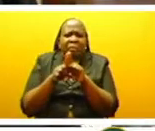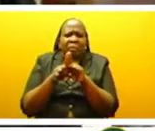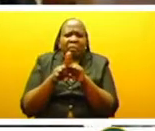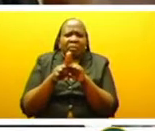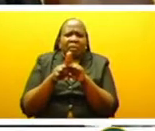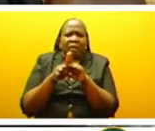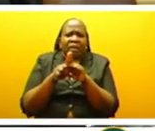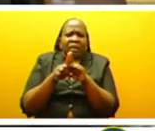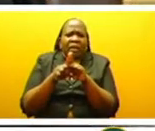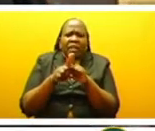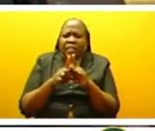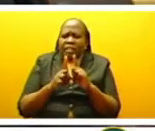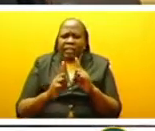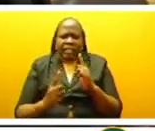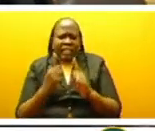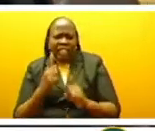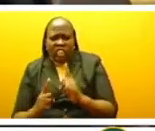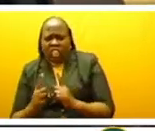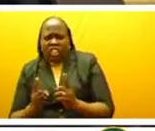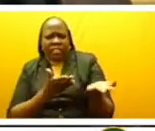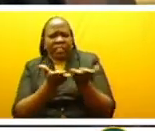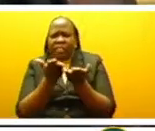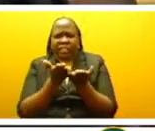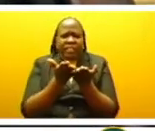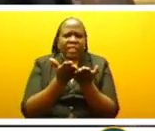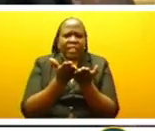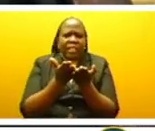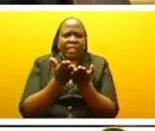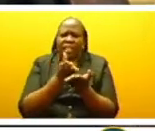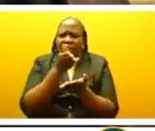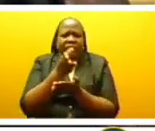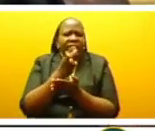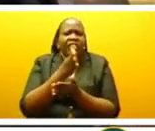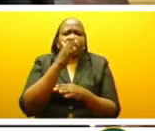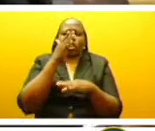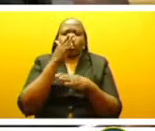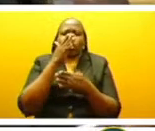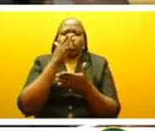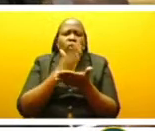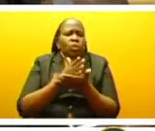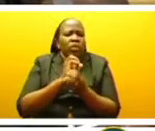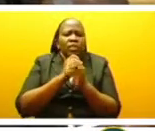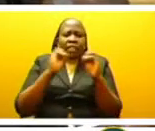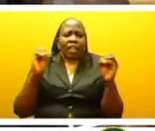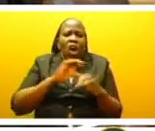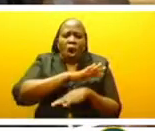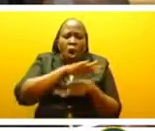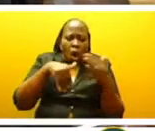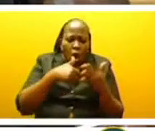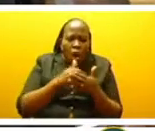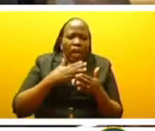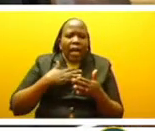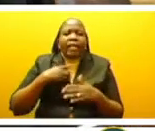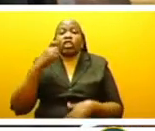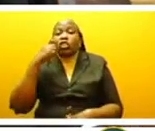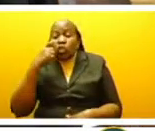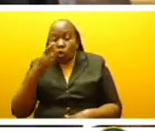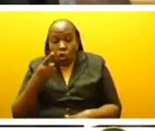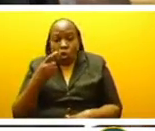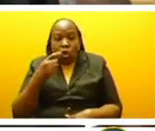services. Nothing can be further from the truth. We all saw it. We all saw the